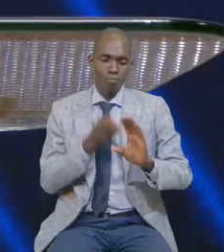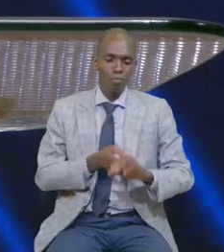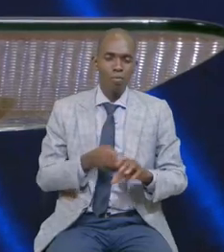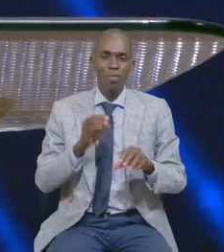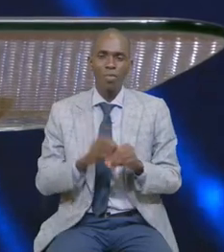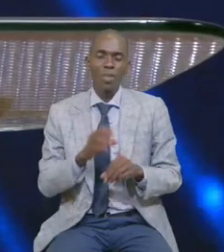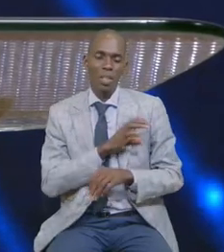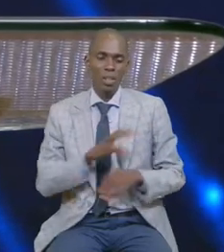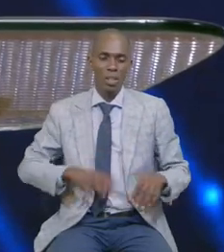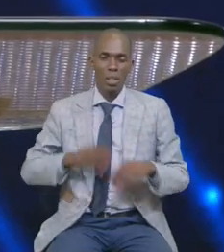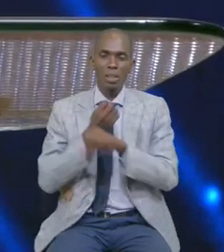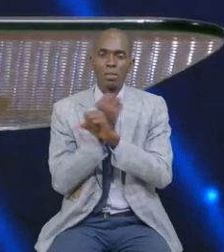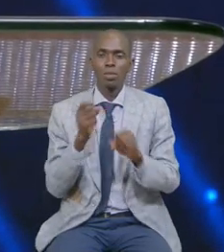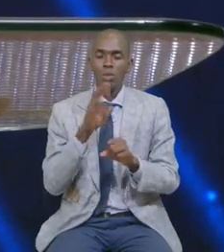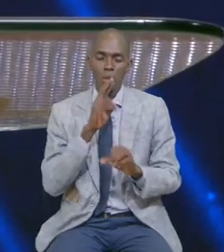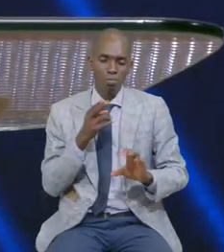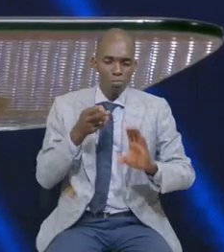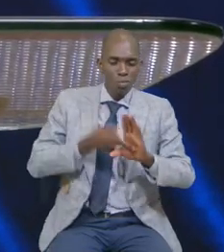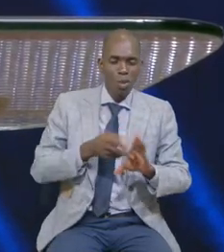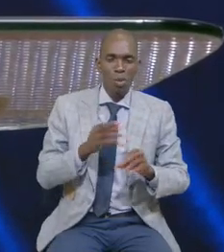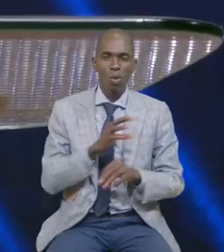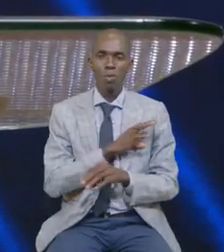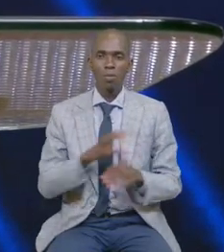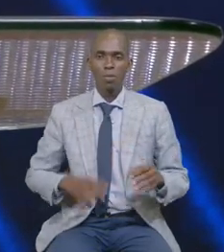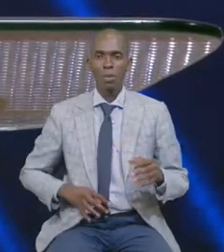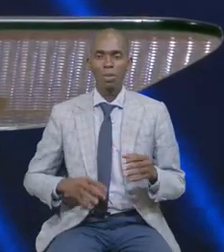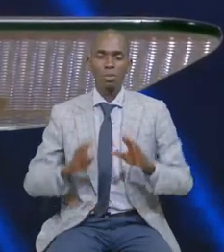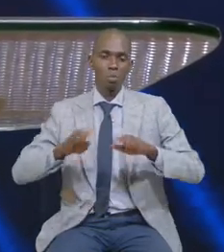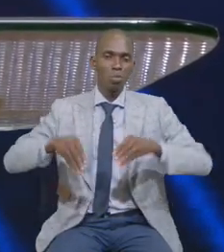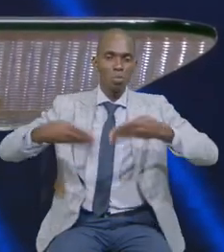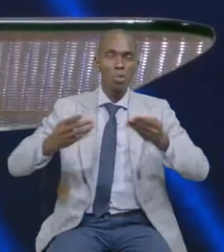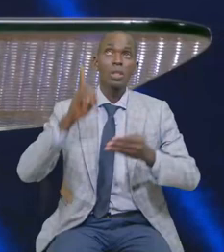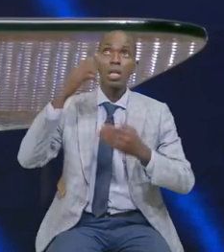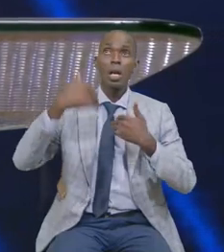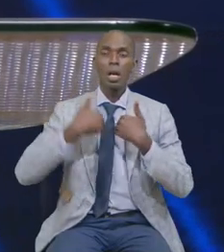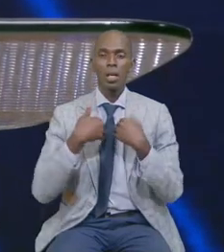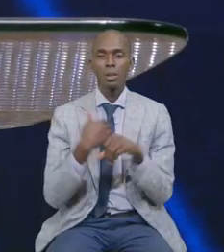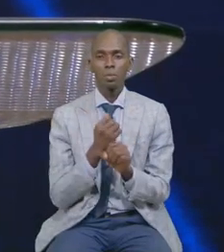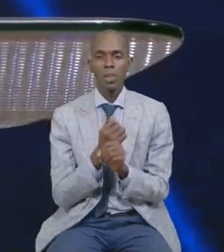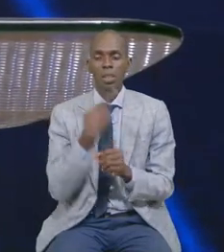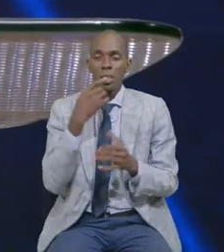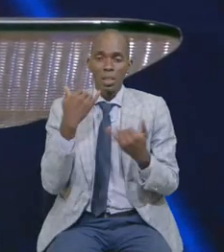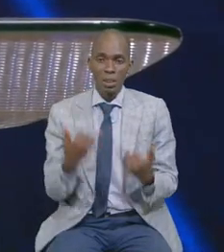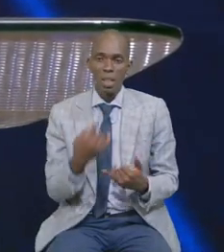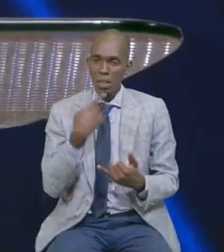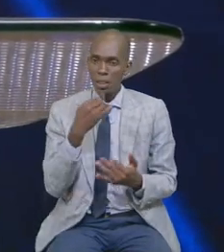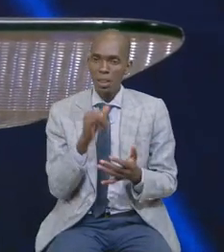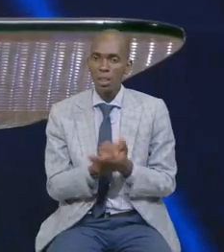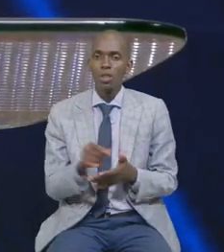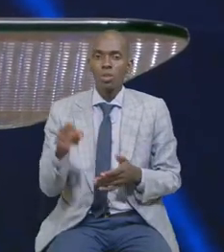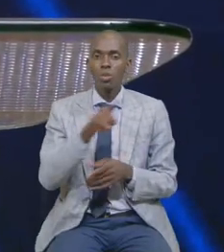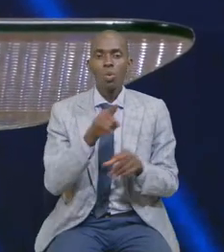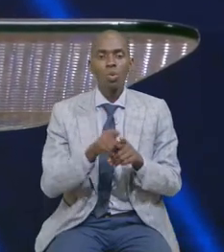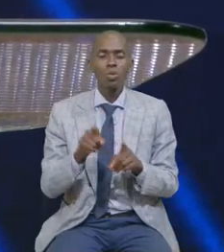if you're partaker of his Supply if you're partaker of the provision he has made it says we also partaking